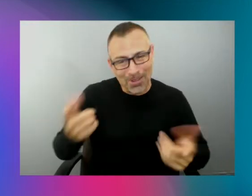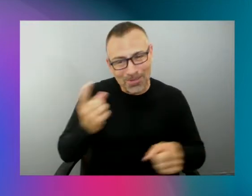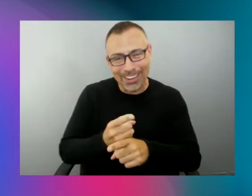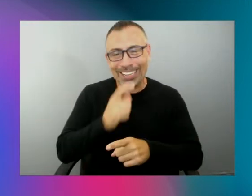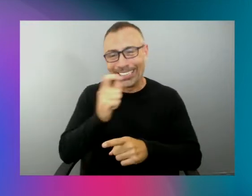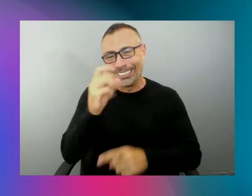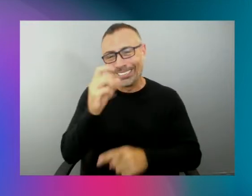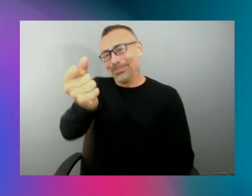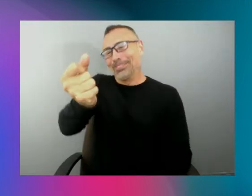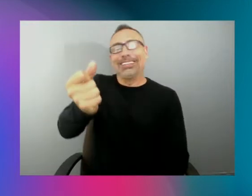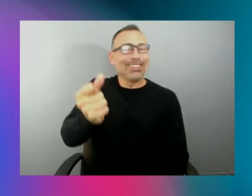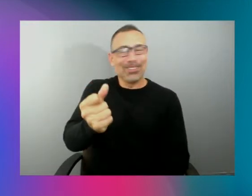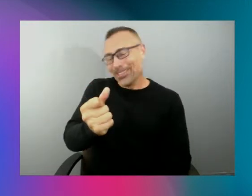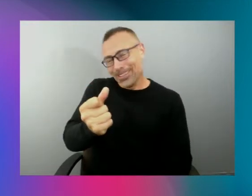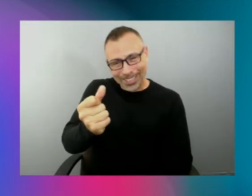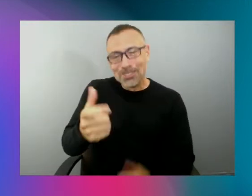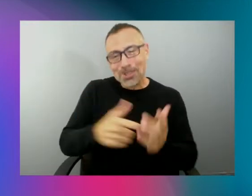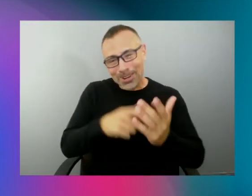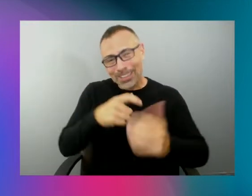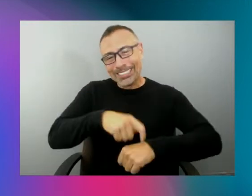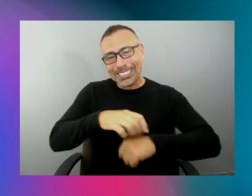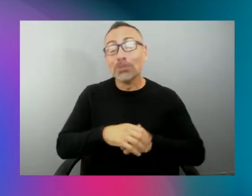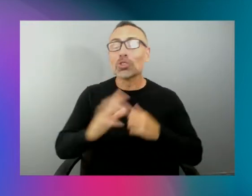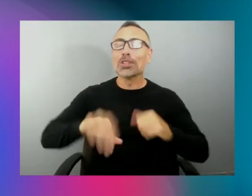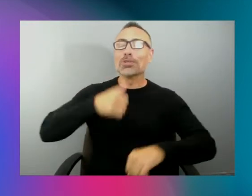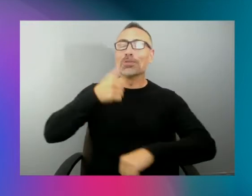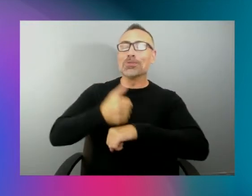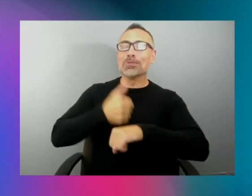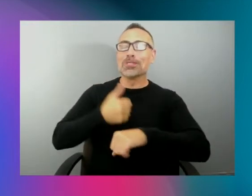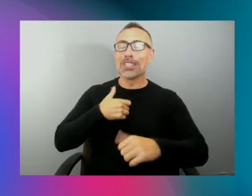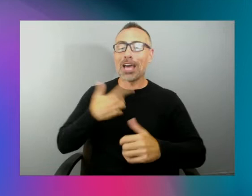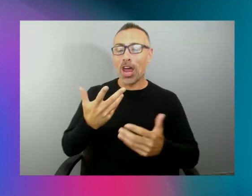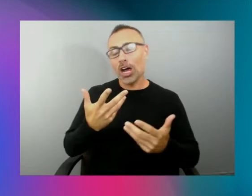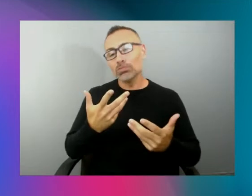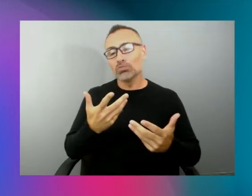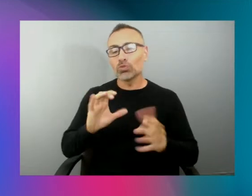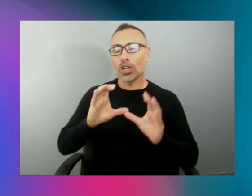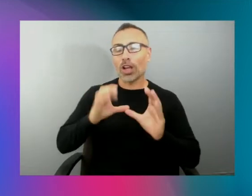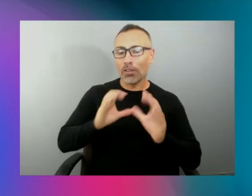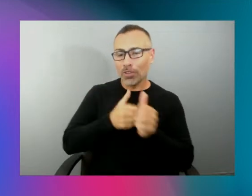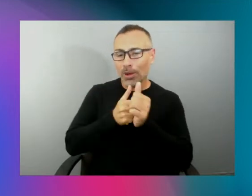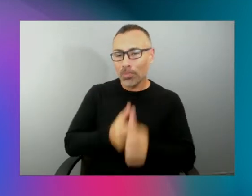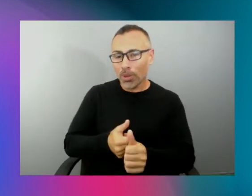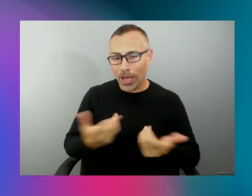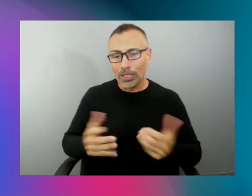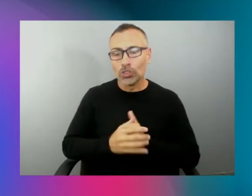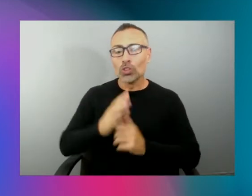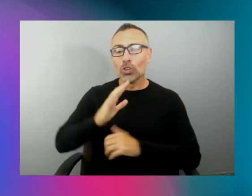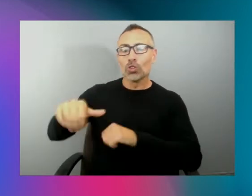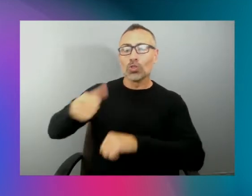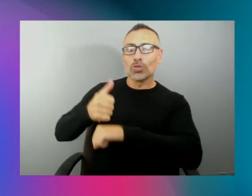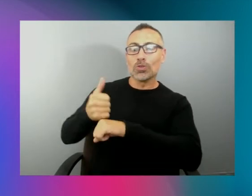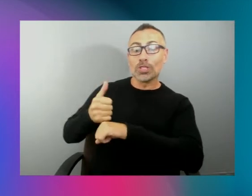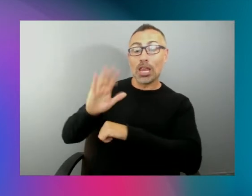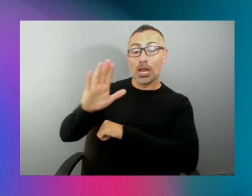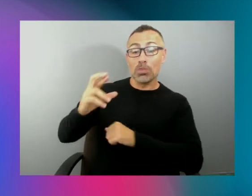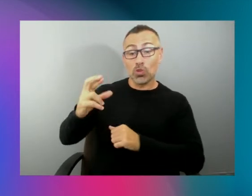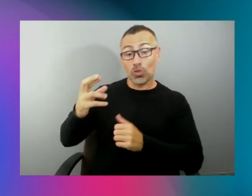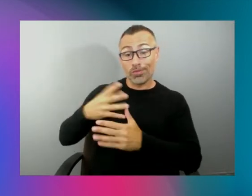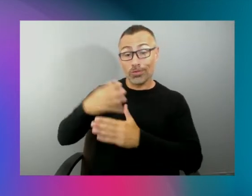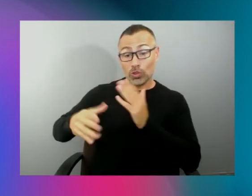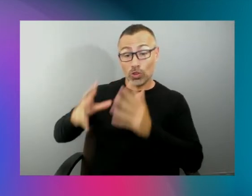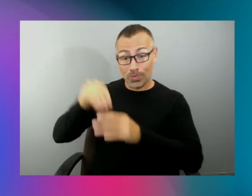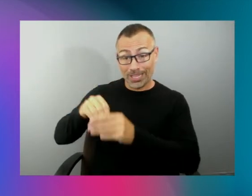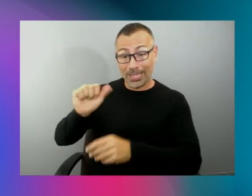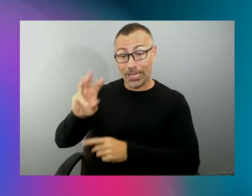this continuous compliance, right? Whatever the results, it can fed into the AWS Audit Manager so that you are ready for your compliance.